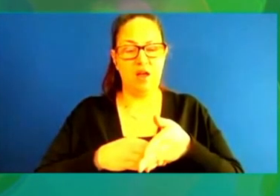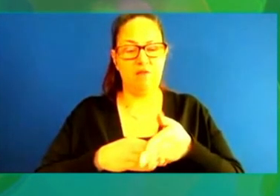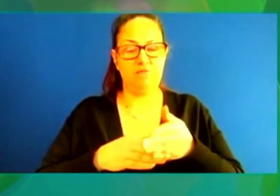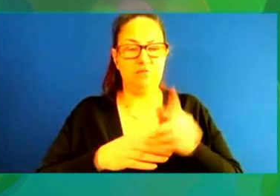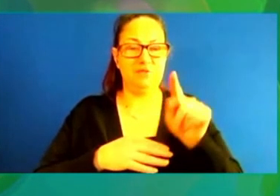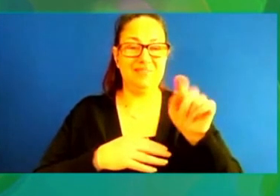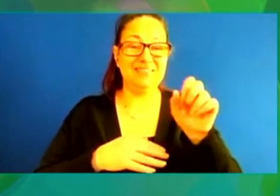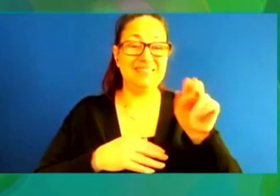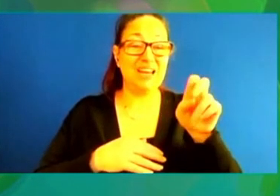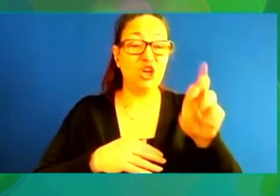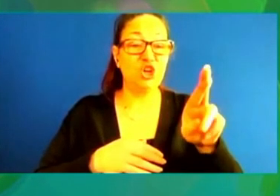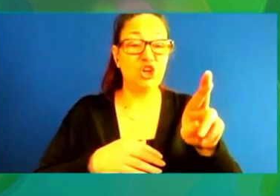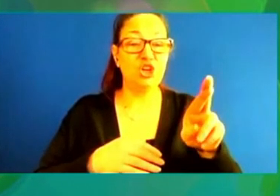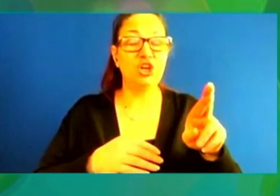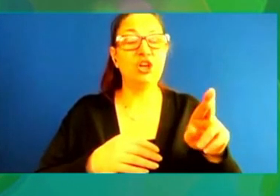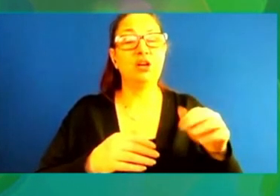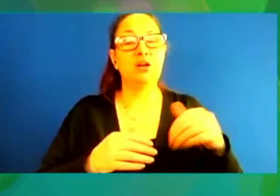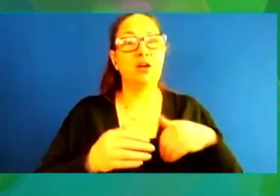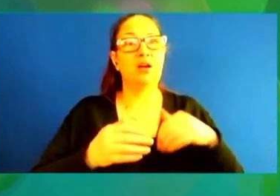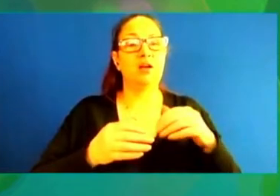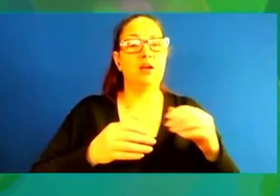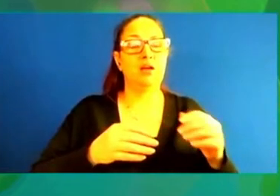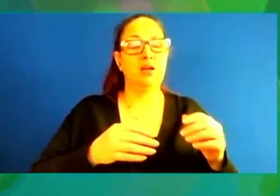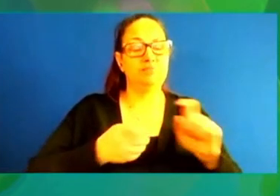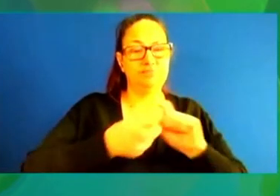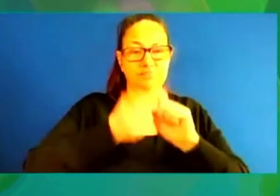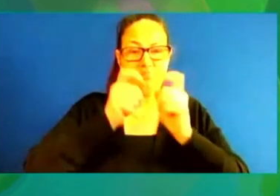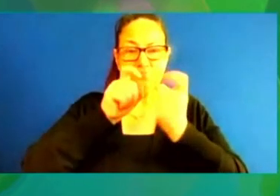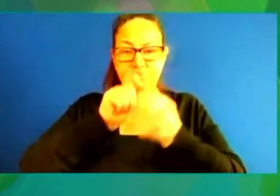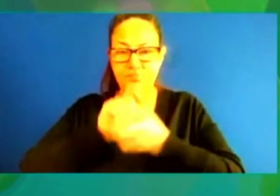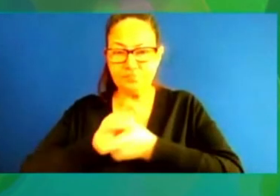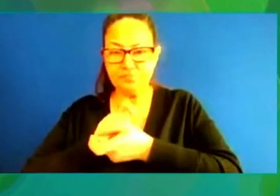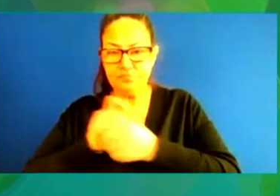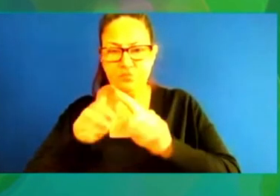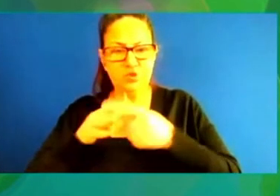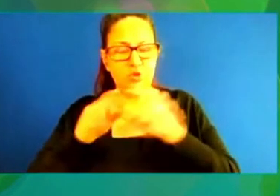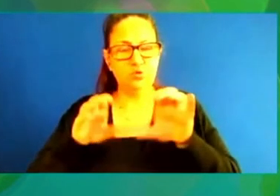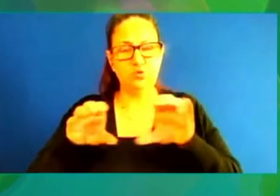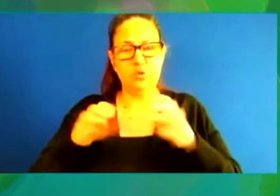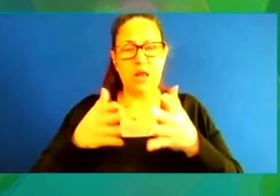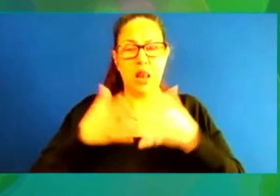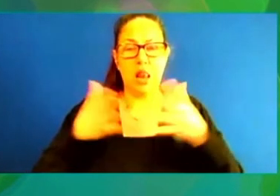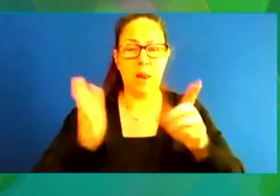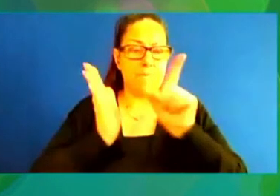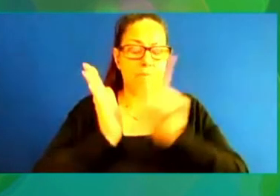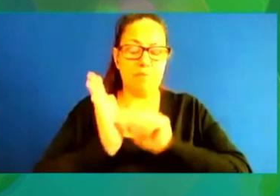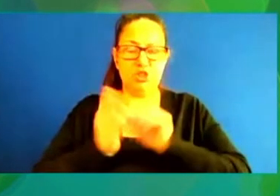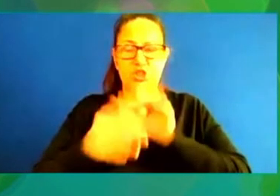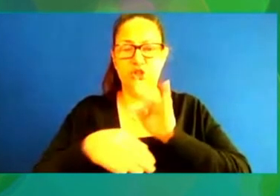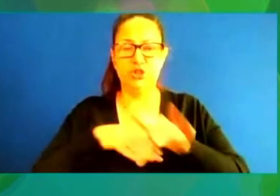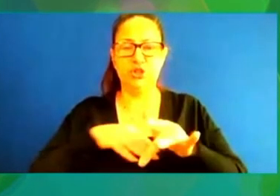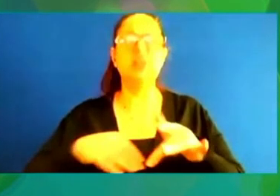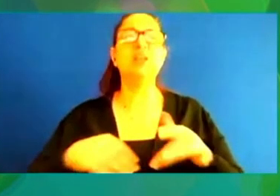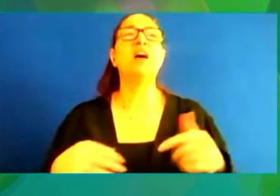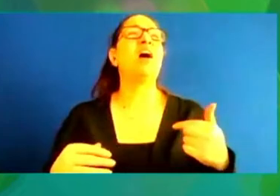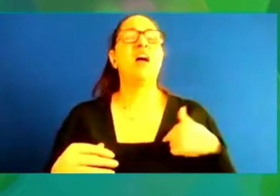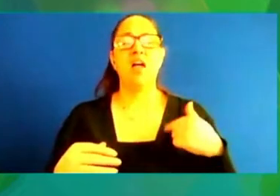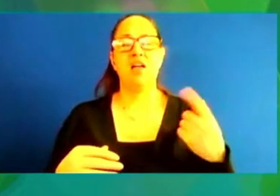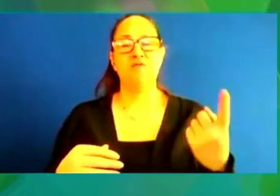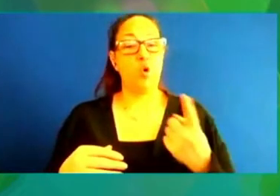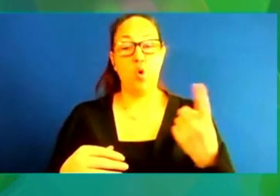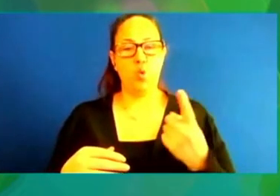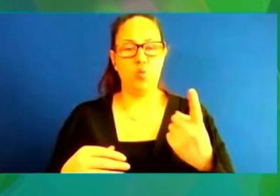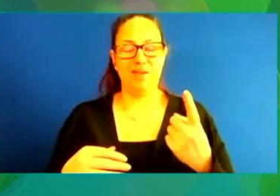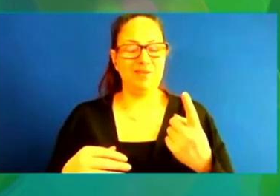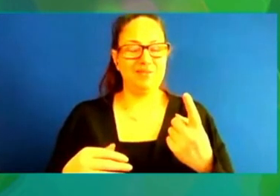way more interdisciplinary space. And I've started doing like a lot of publishing super early. I mean, I remember, yeah, I've always had a hand in publishing